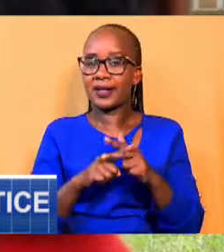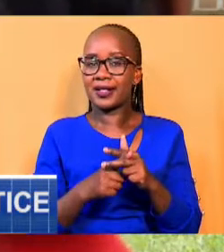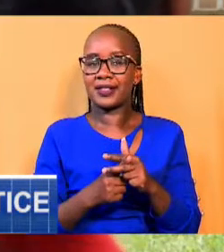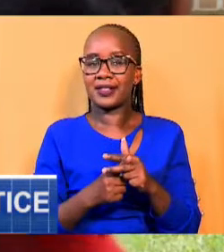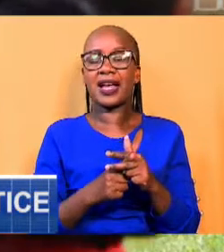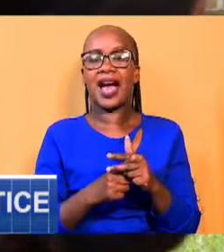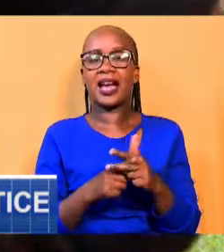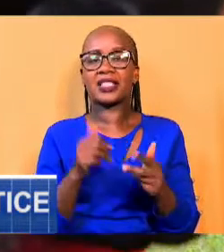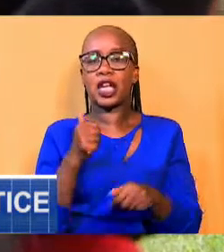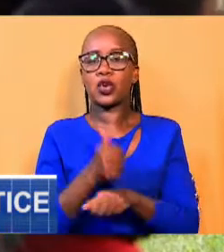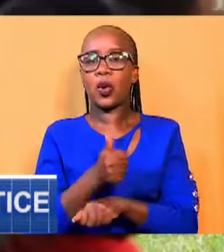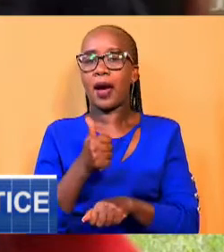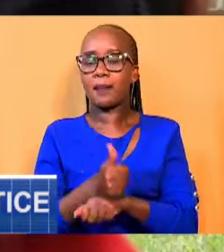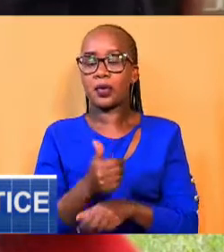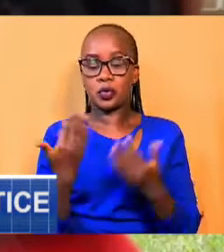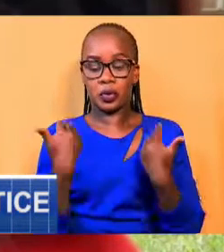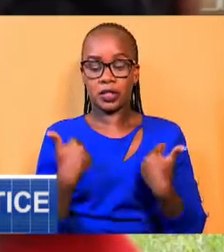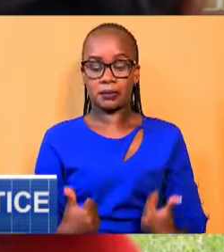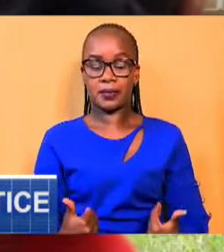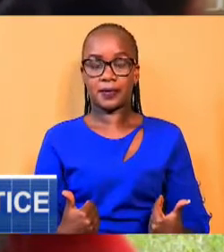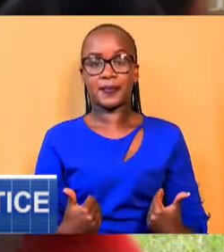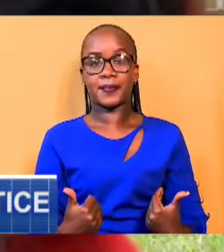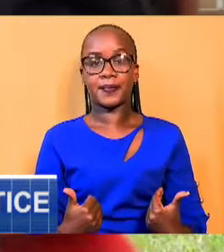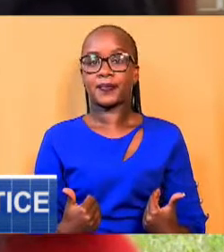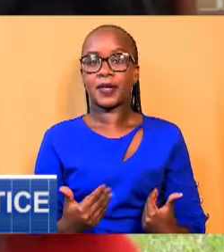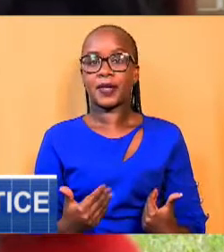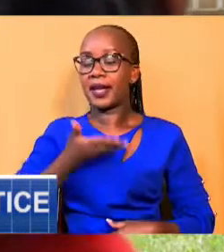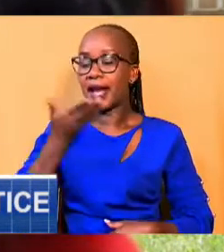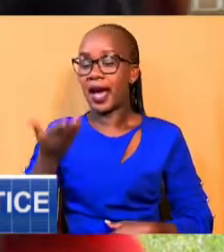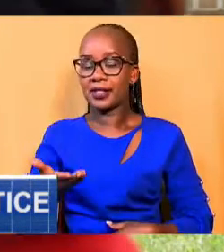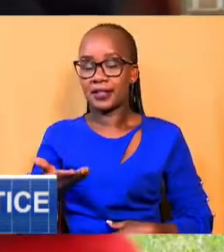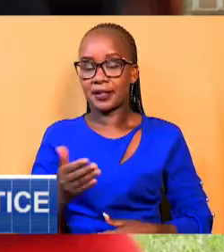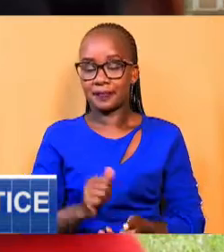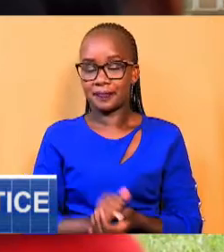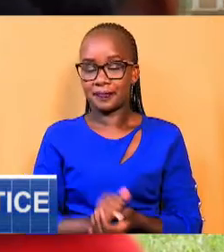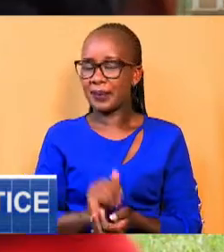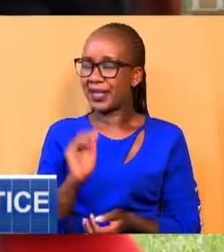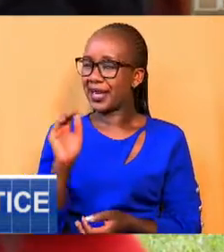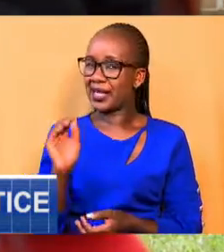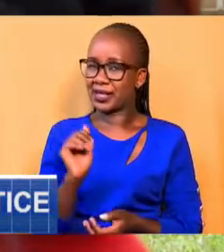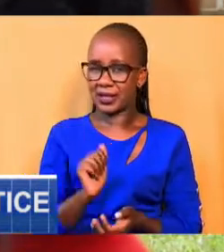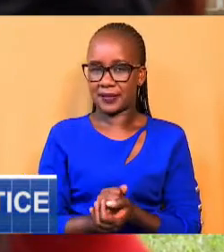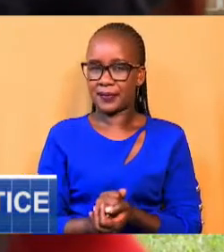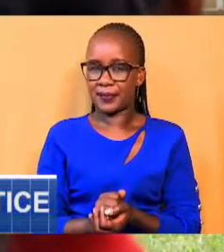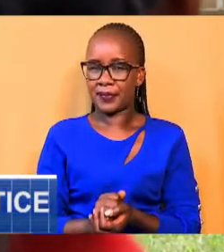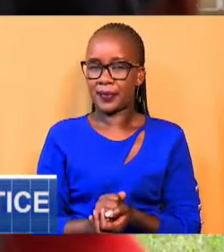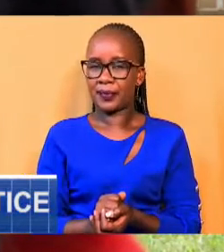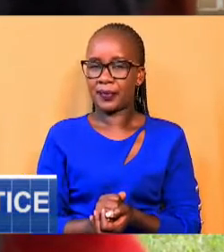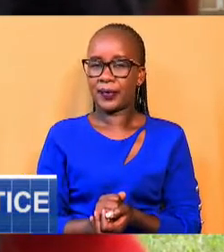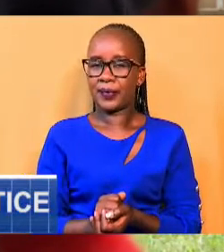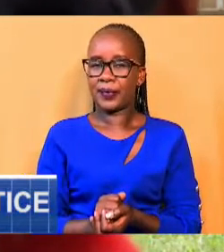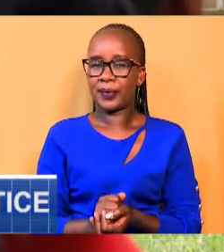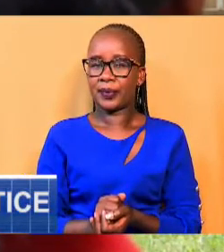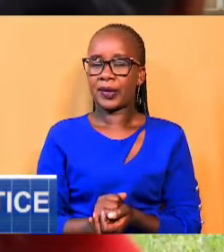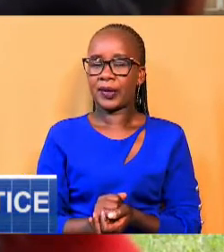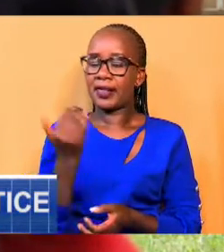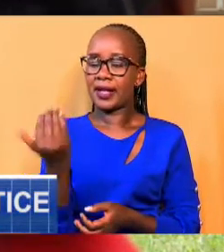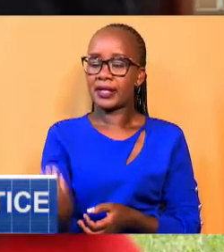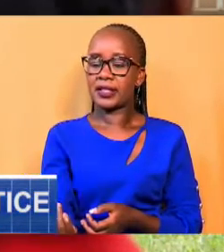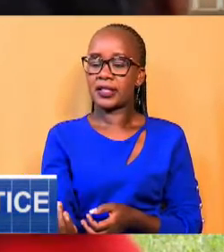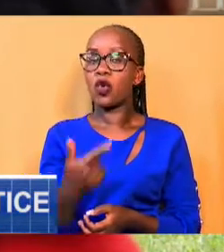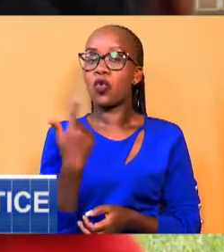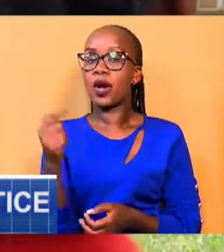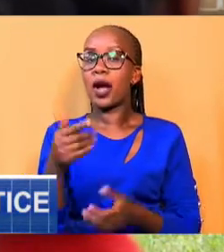Wakaanza kunitukana, nikawaambia mimi, nikawauliza huyo mtoto